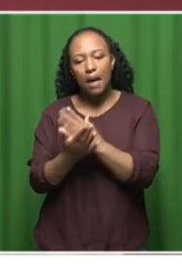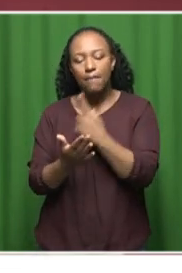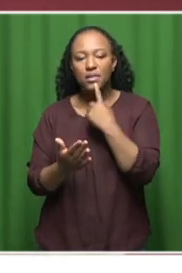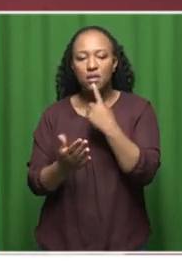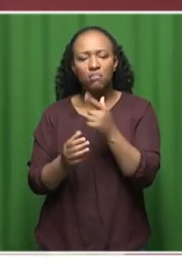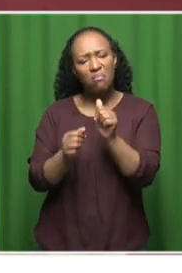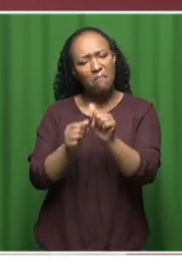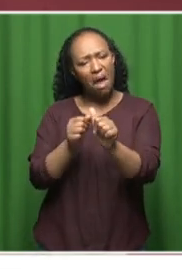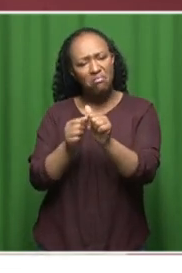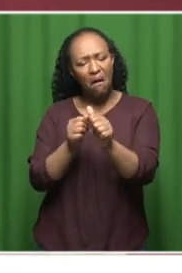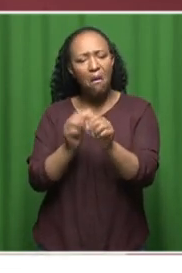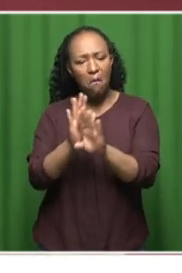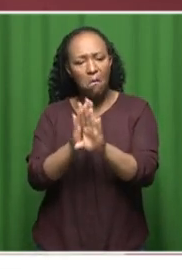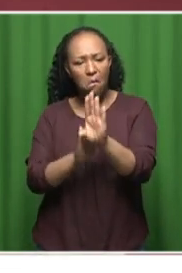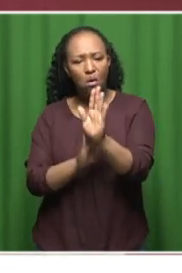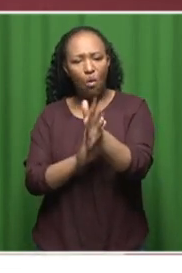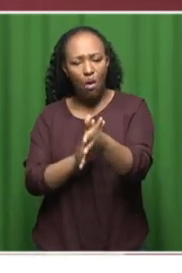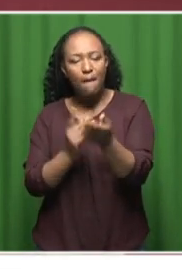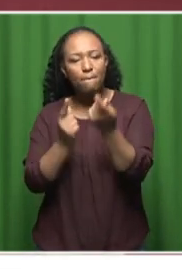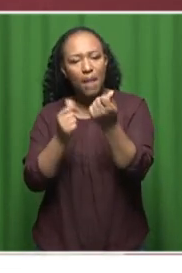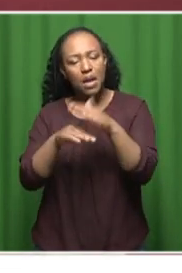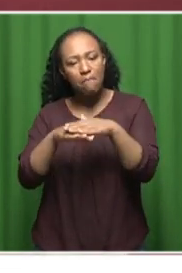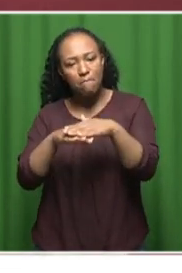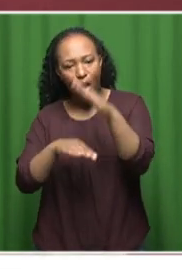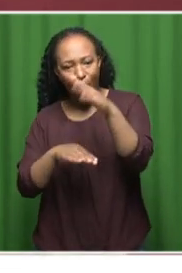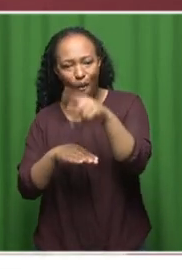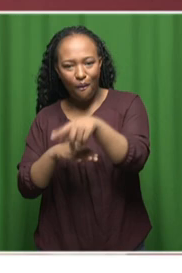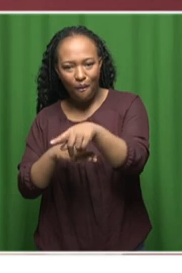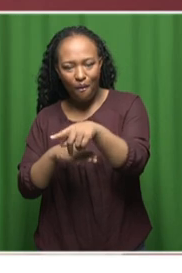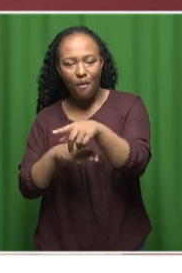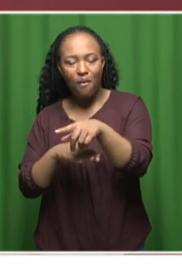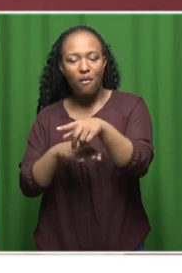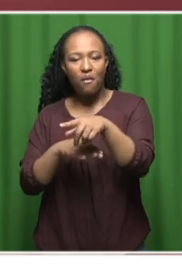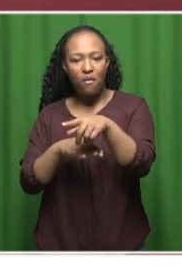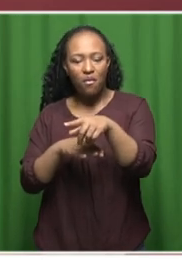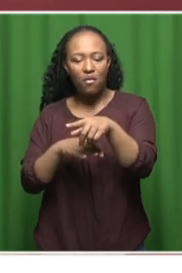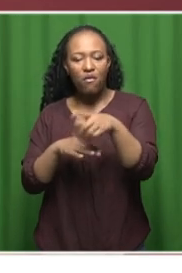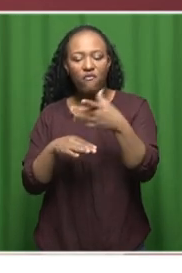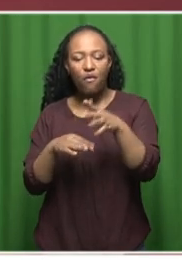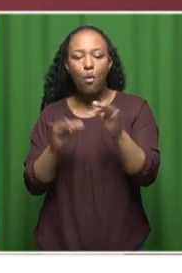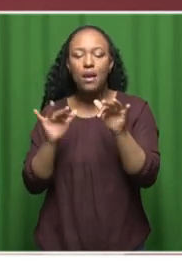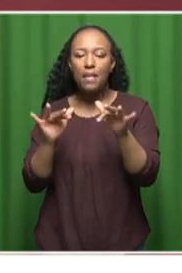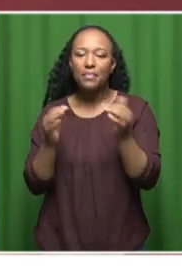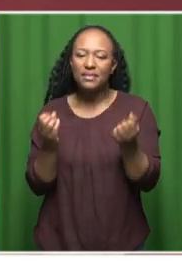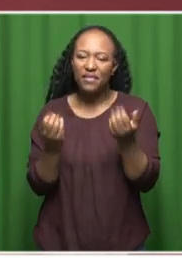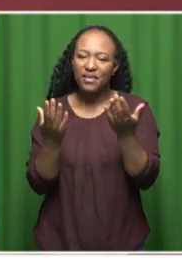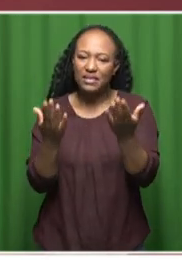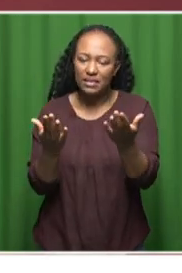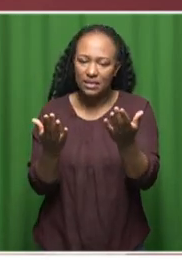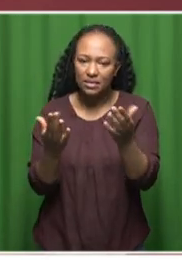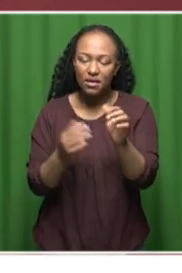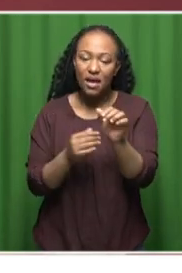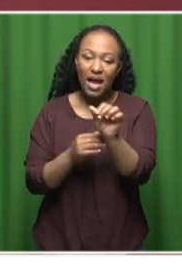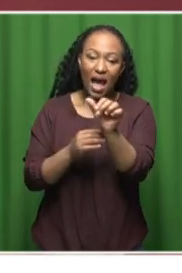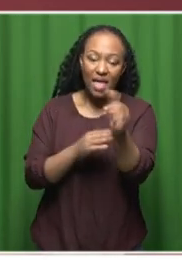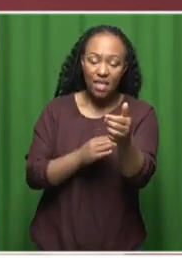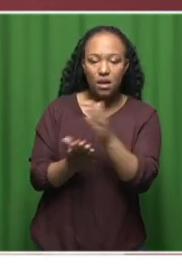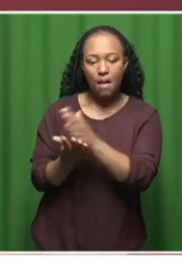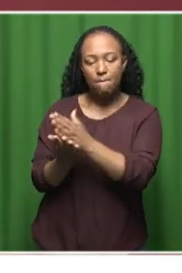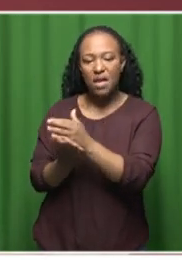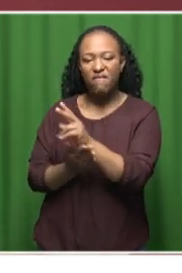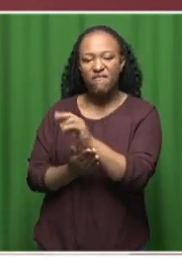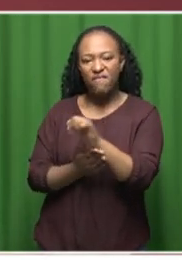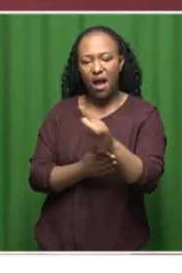of development. We'll even have more money to roll out public services. But those in Midvaal would